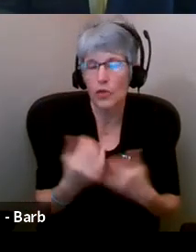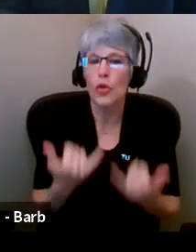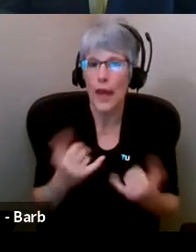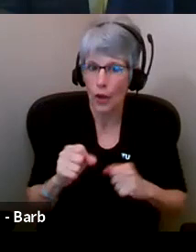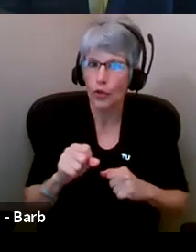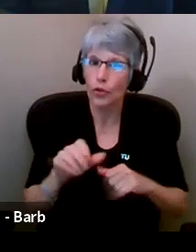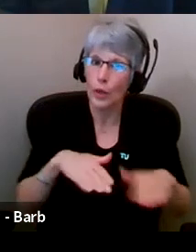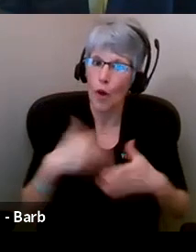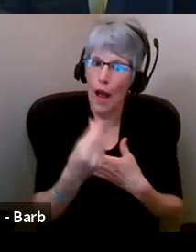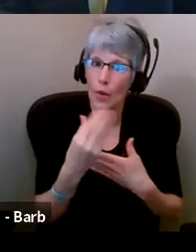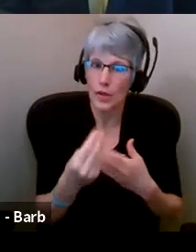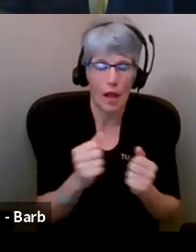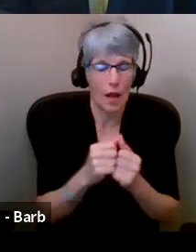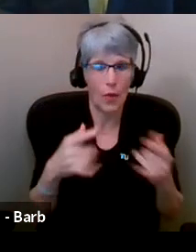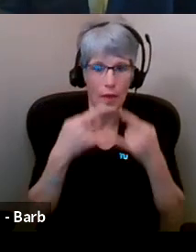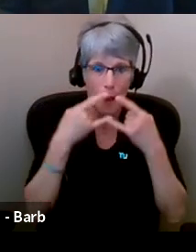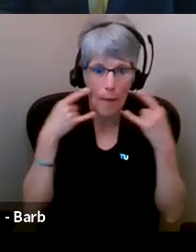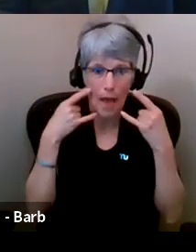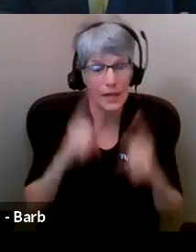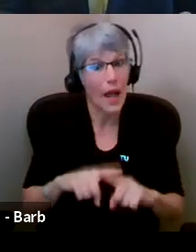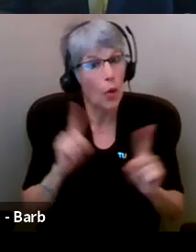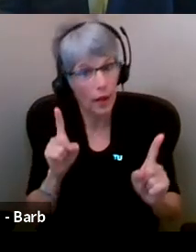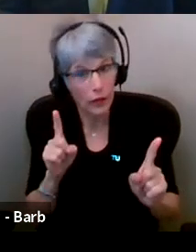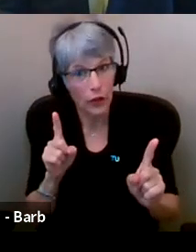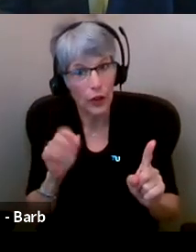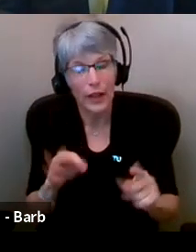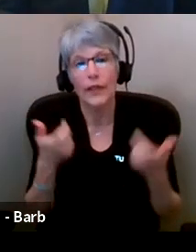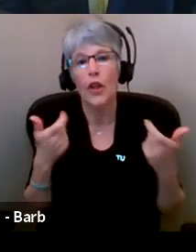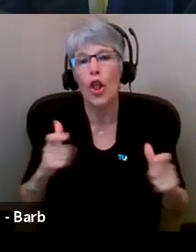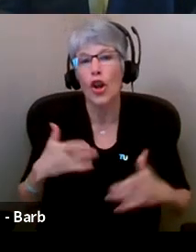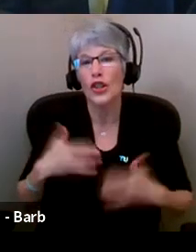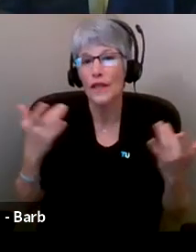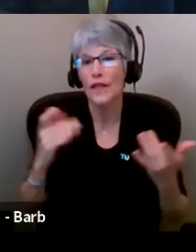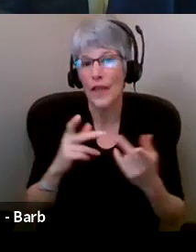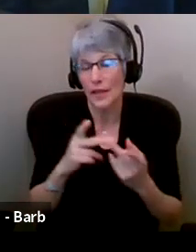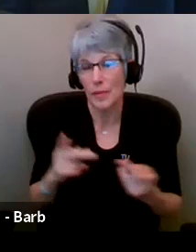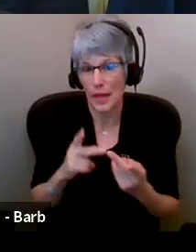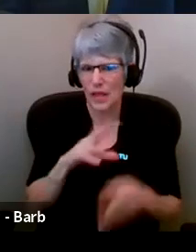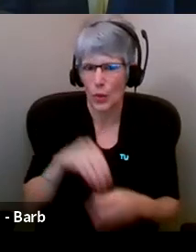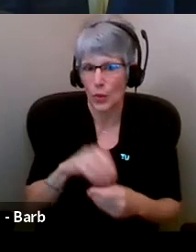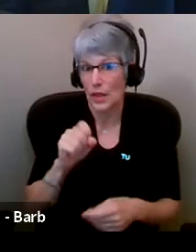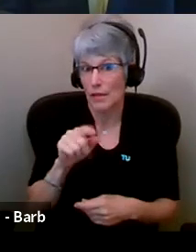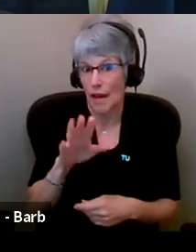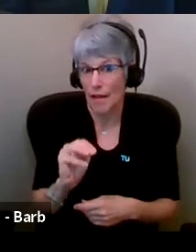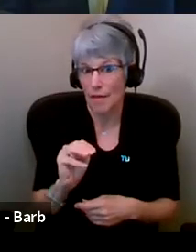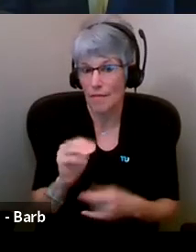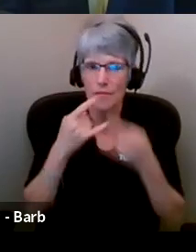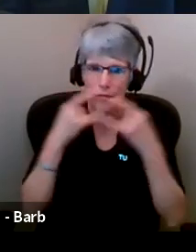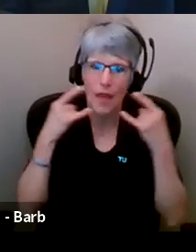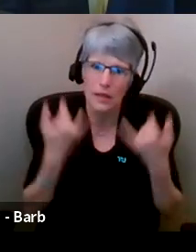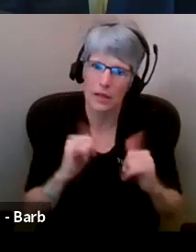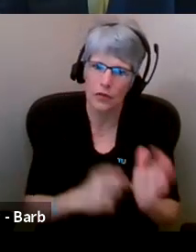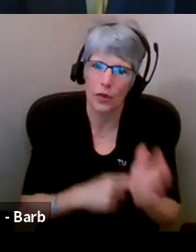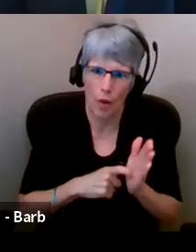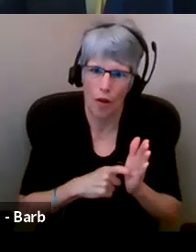walk outdoors on campus without the mask. However, in large event spaces, including United Stadium, you still do have to wear the mask. And